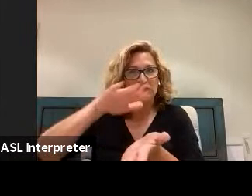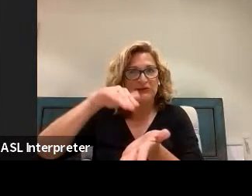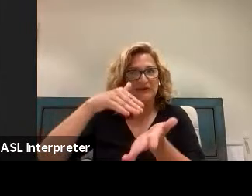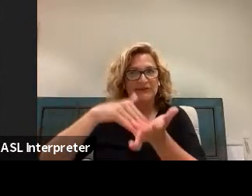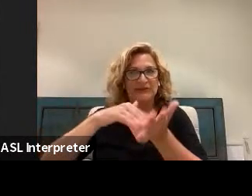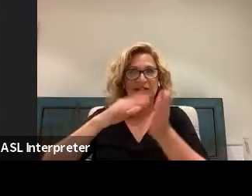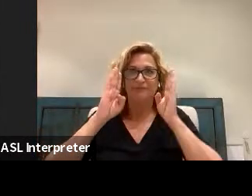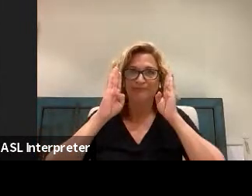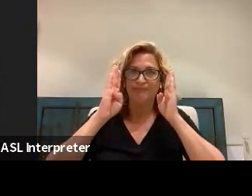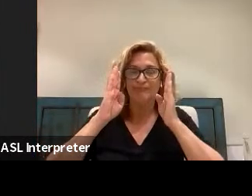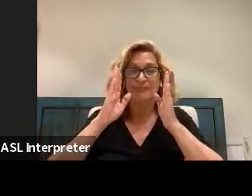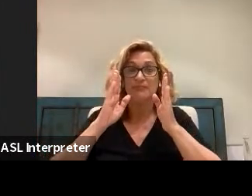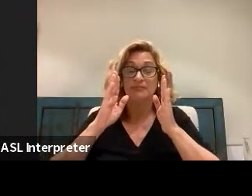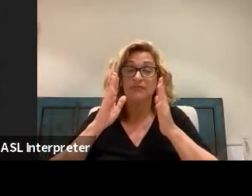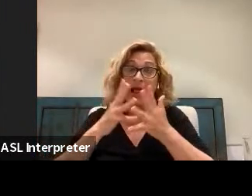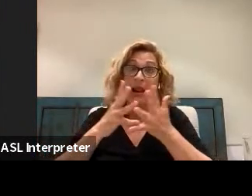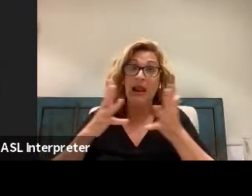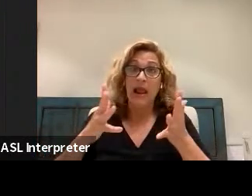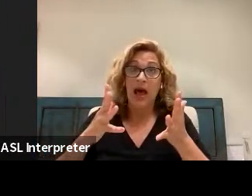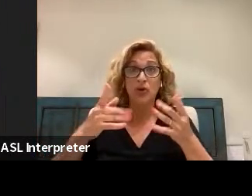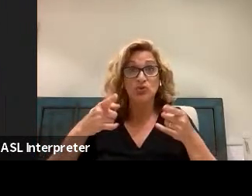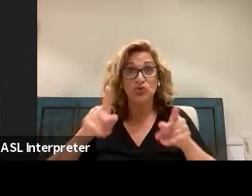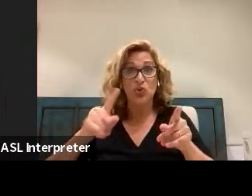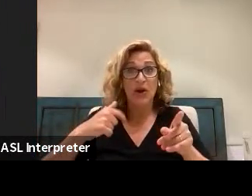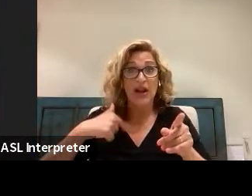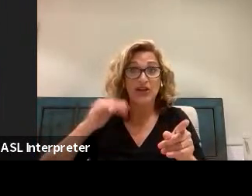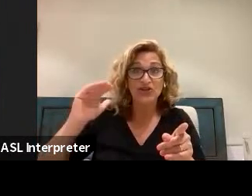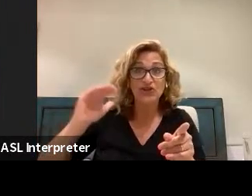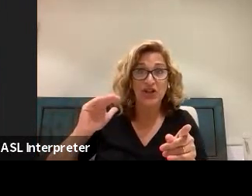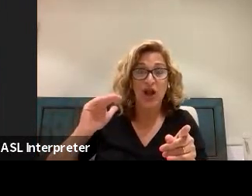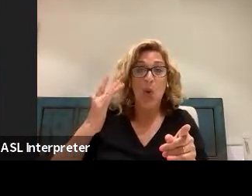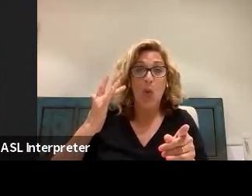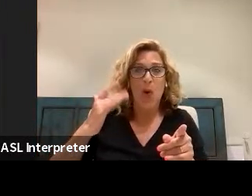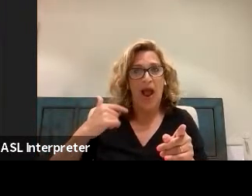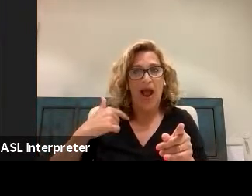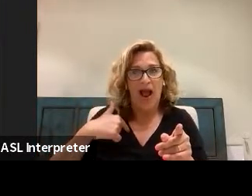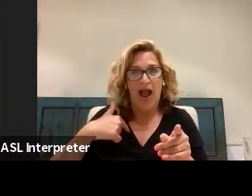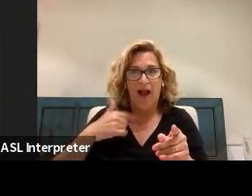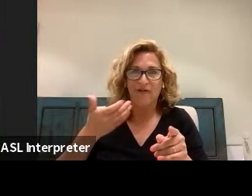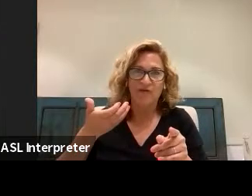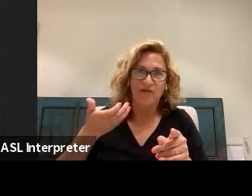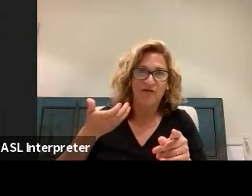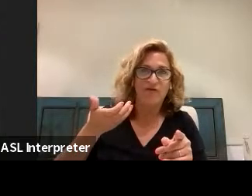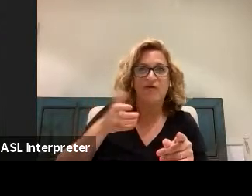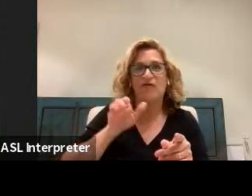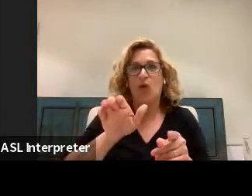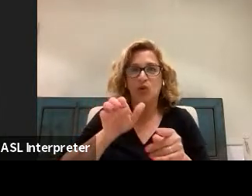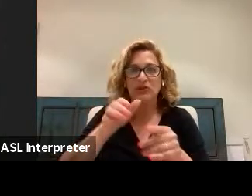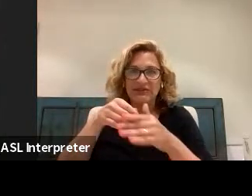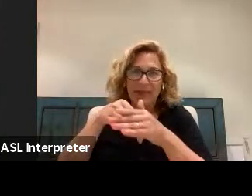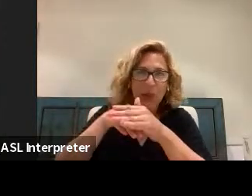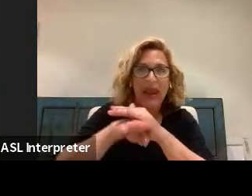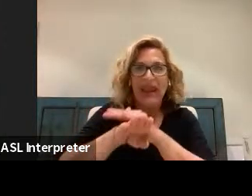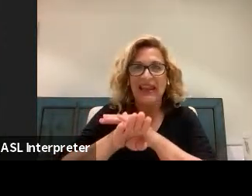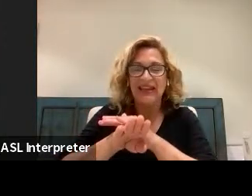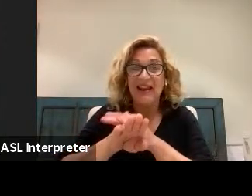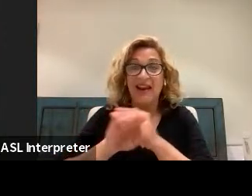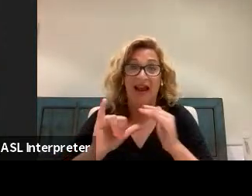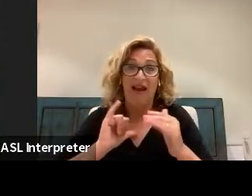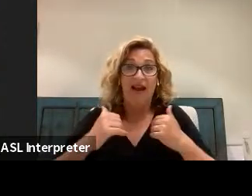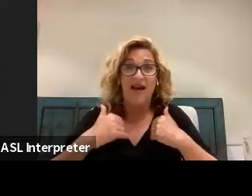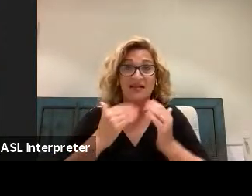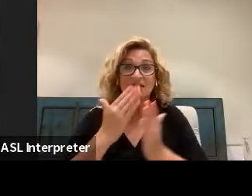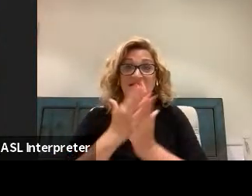lot as a child, because like I said, I forced my way in and I had some talent. So